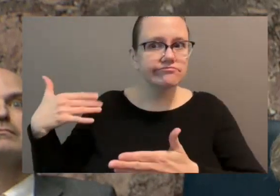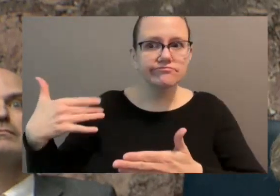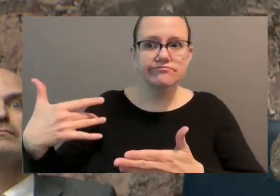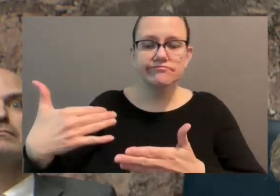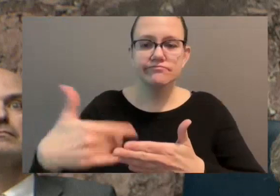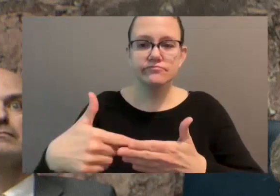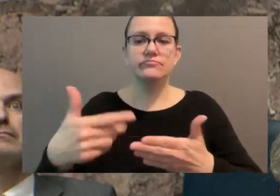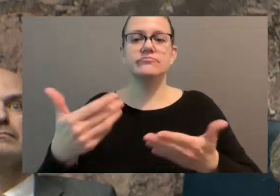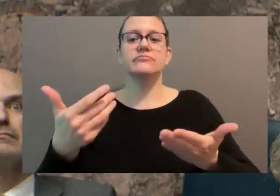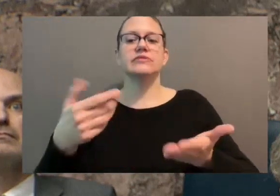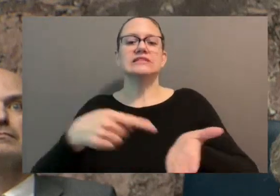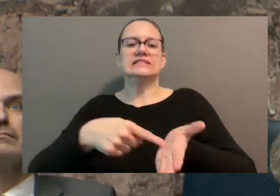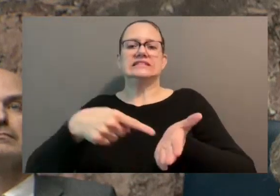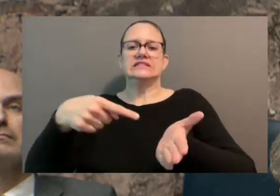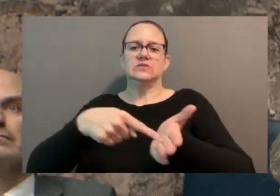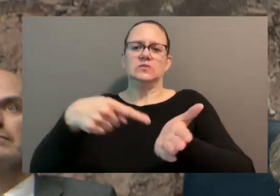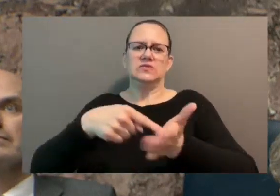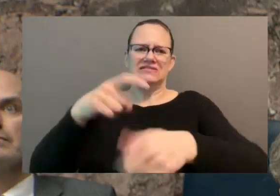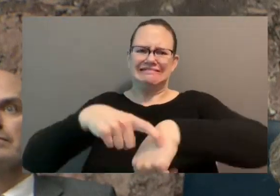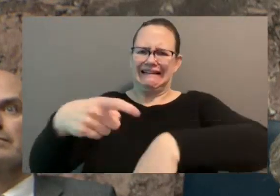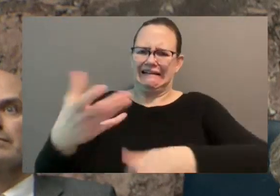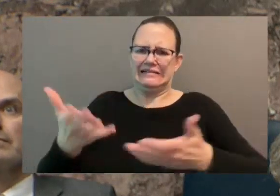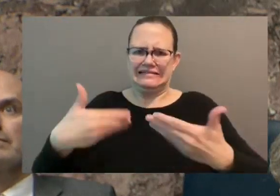Okay. Shh.